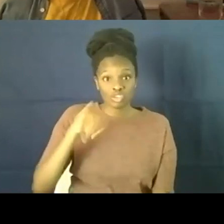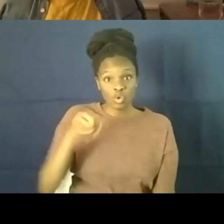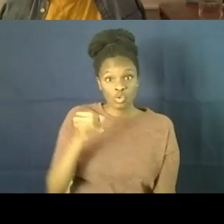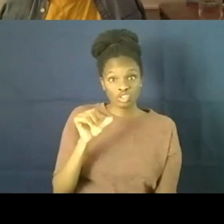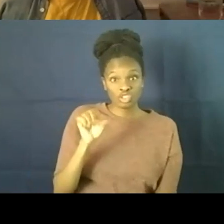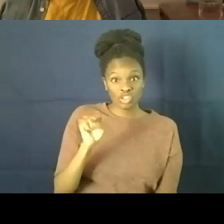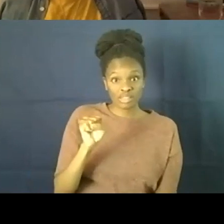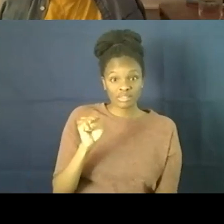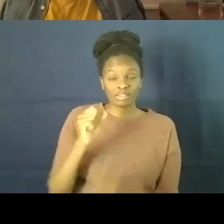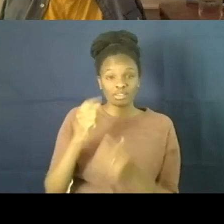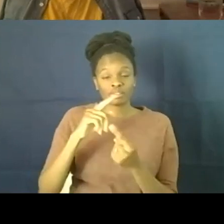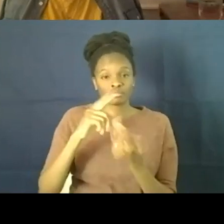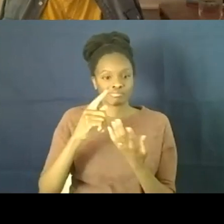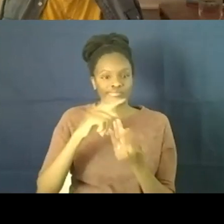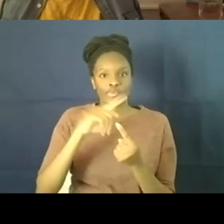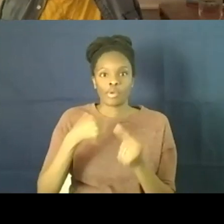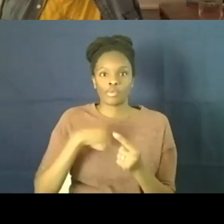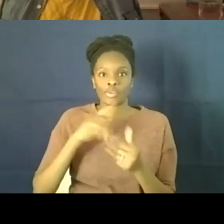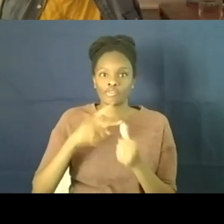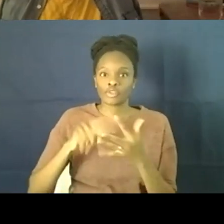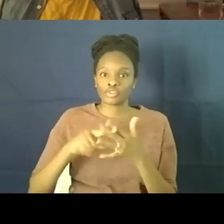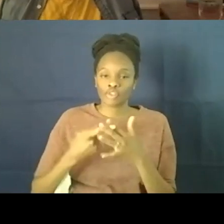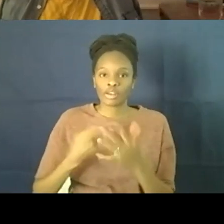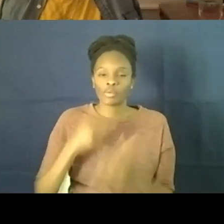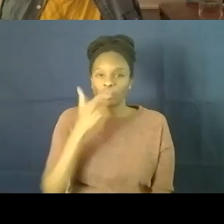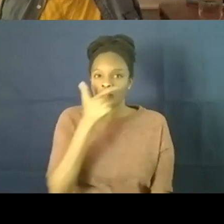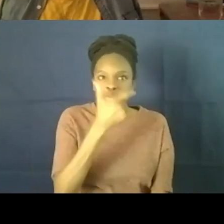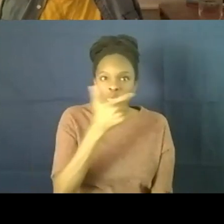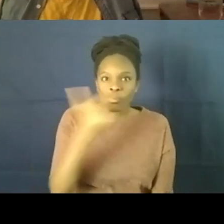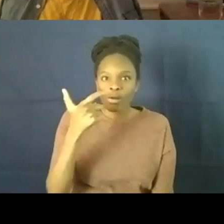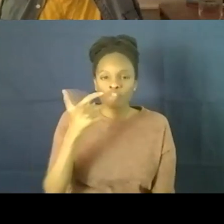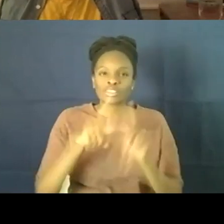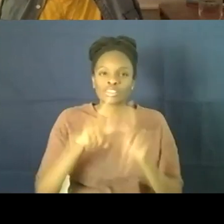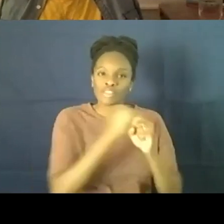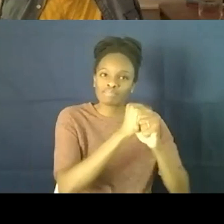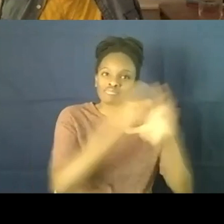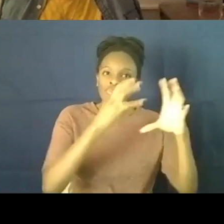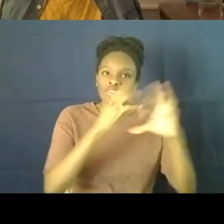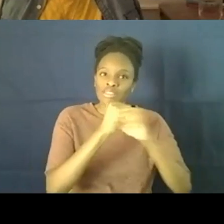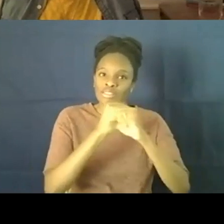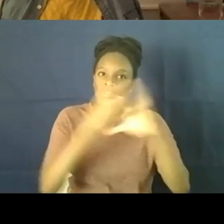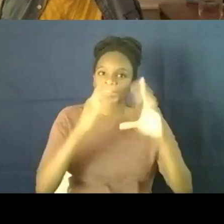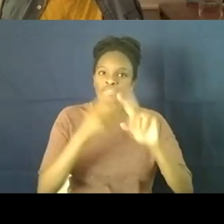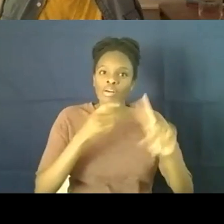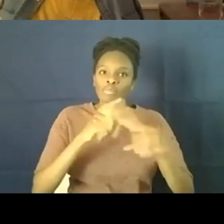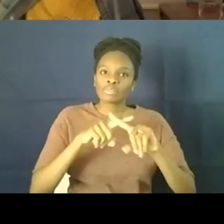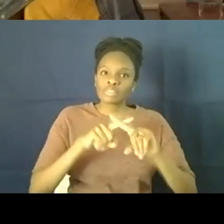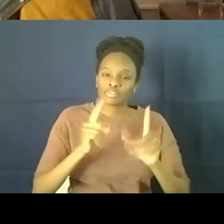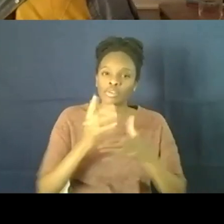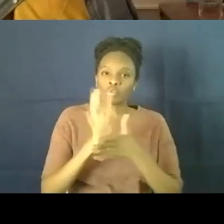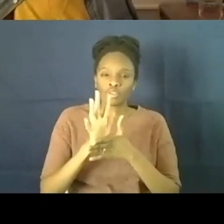we first started, he made us watch a bunch of scenes from different movies just to show like what he wanted the visuals to be.